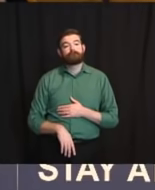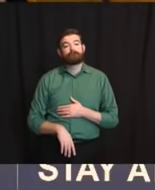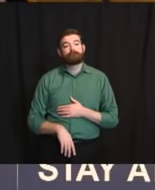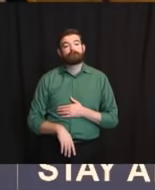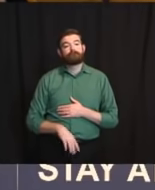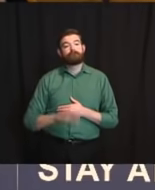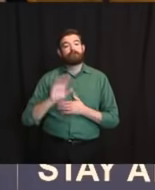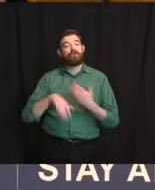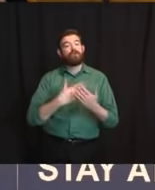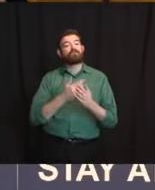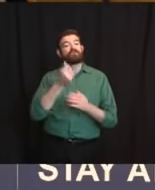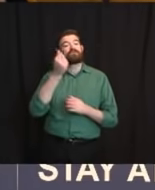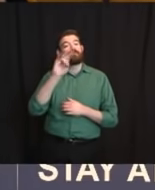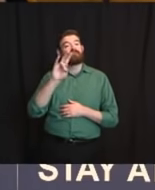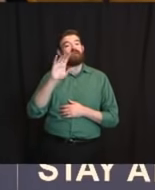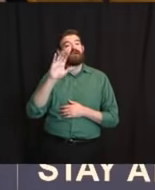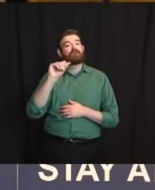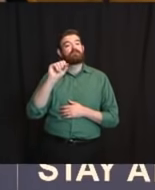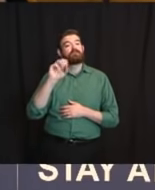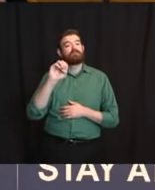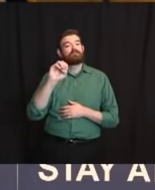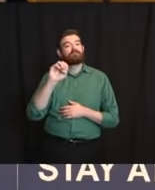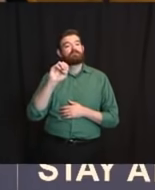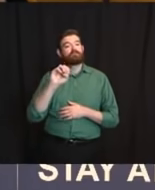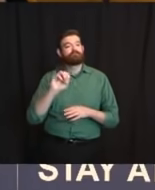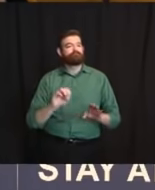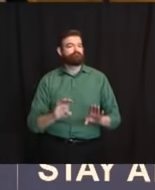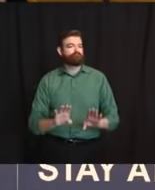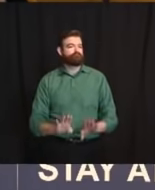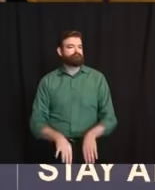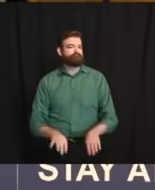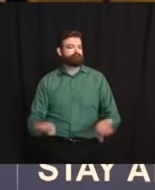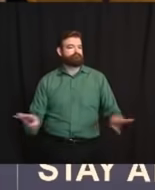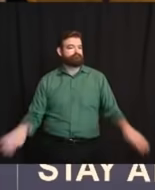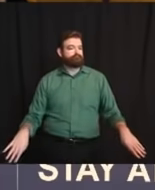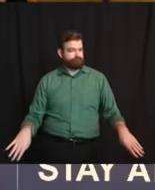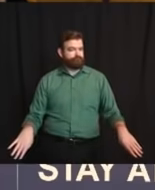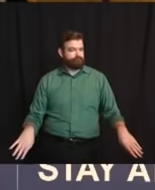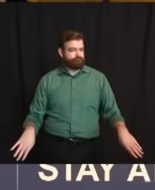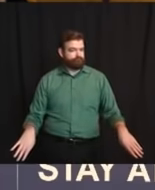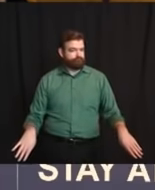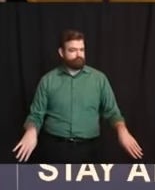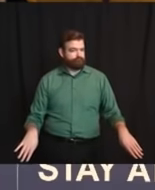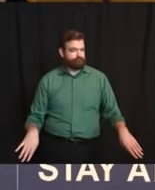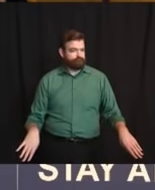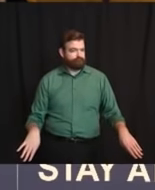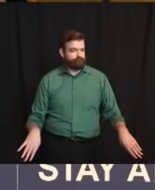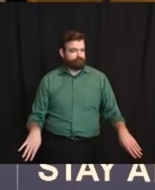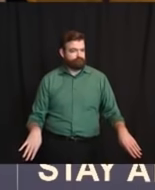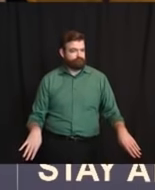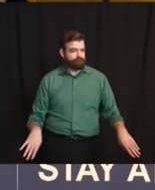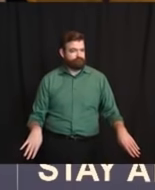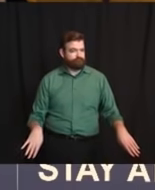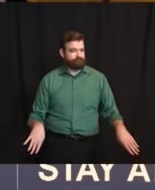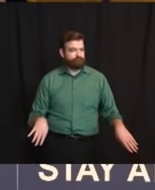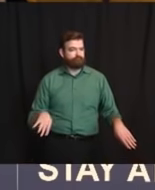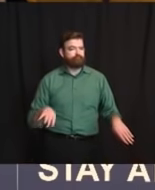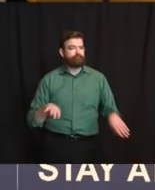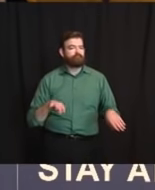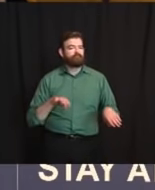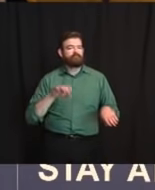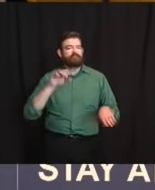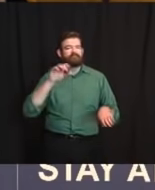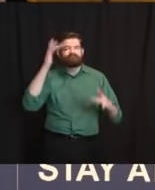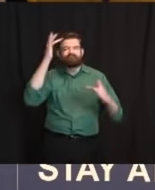potential pediatric inflammatory syndrome related to COVID-19. Of the 17 cases,